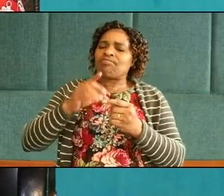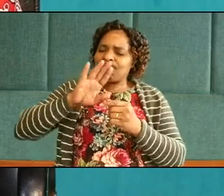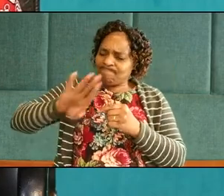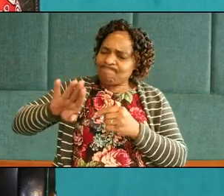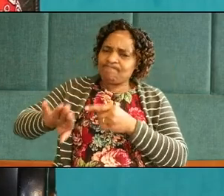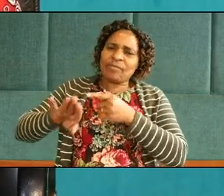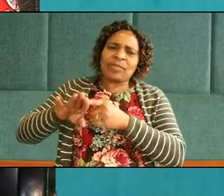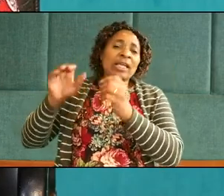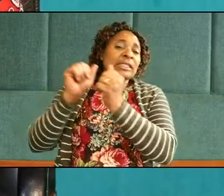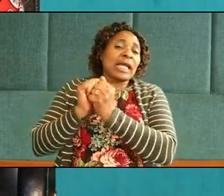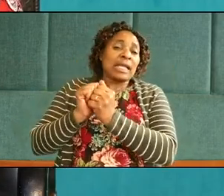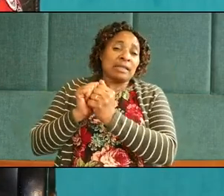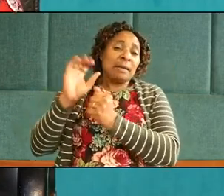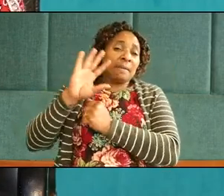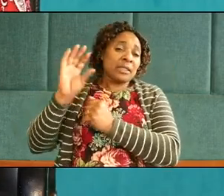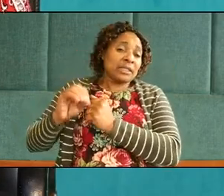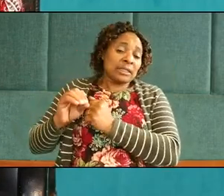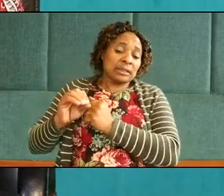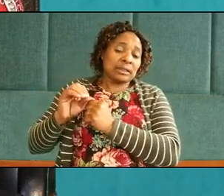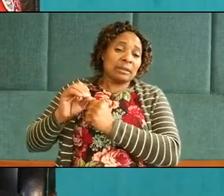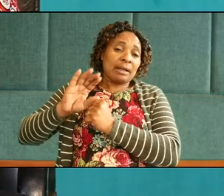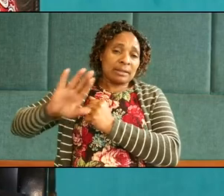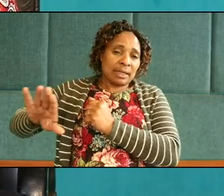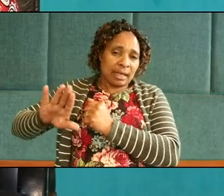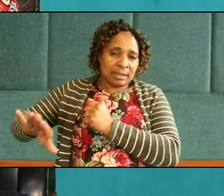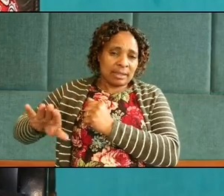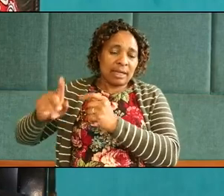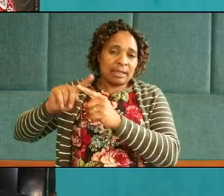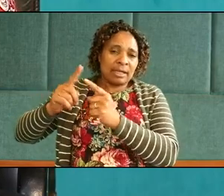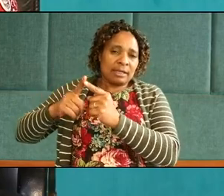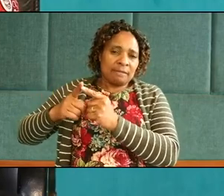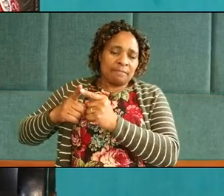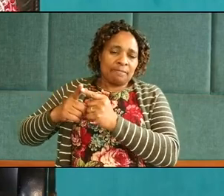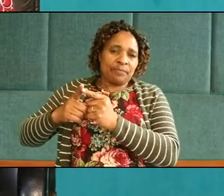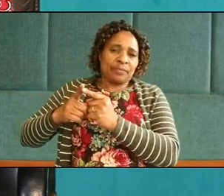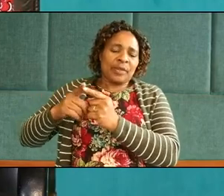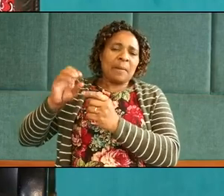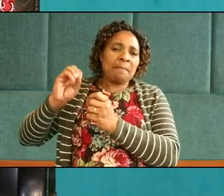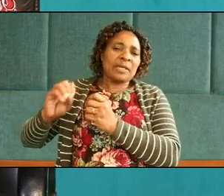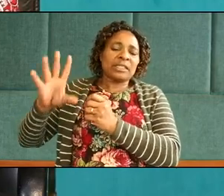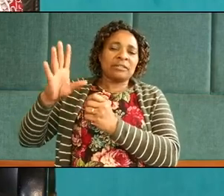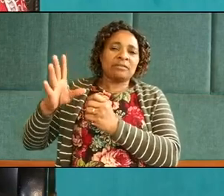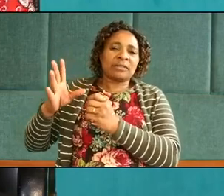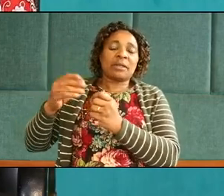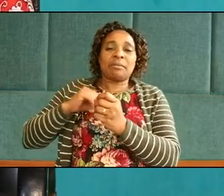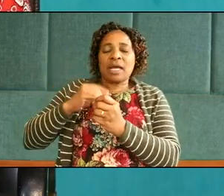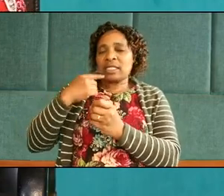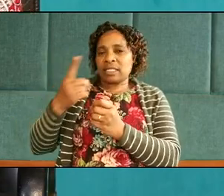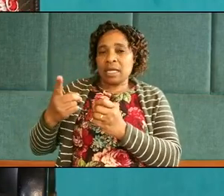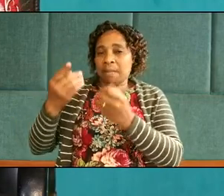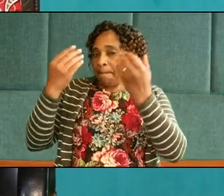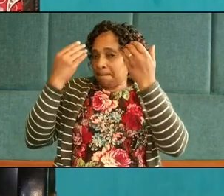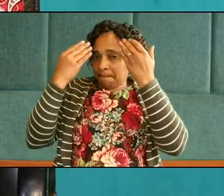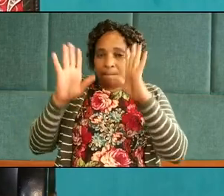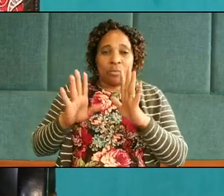that. Put a tenth of it aside and pay it, you know. Expensive endeavor, I would say.